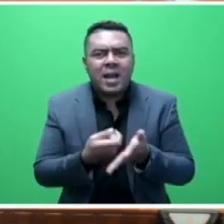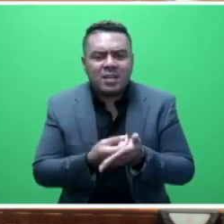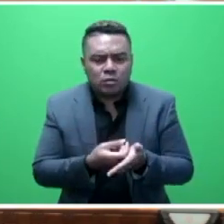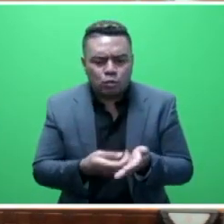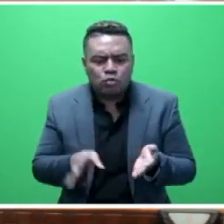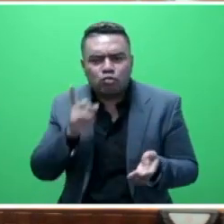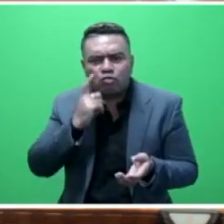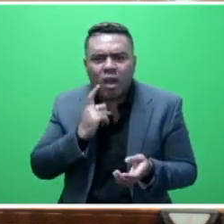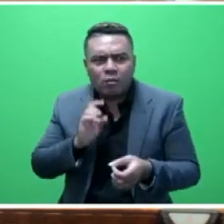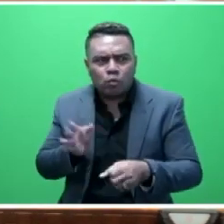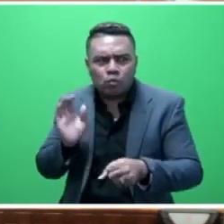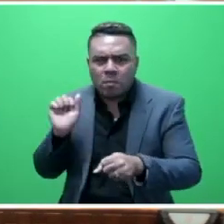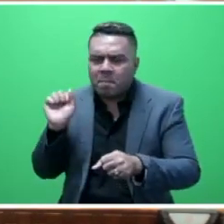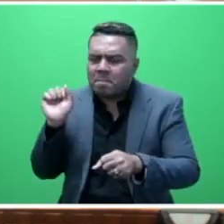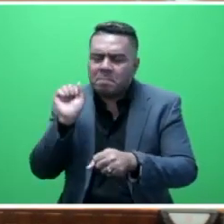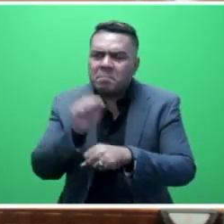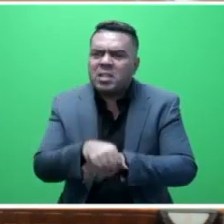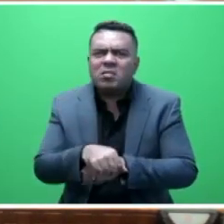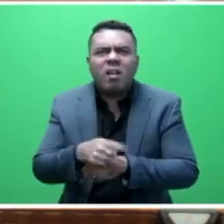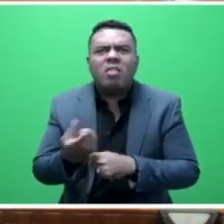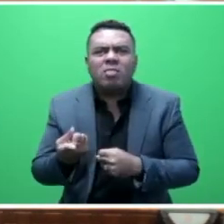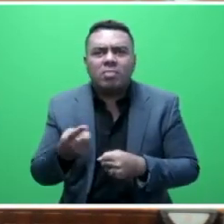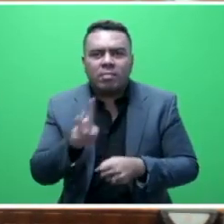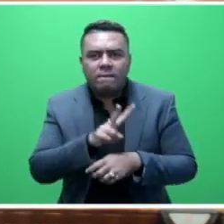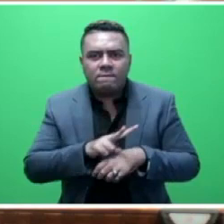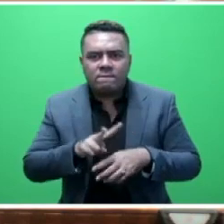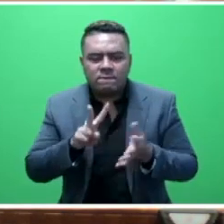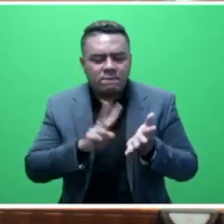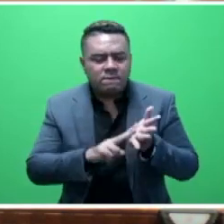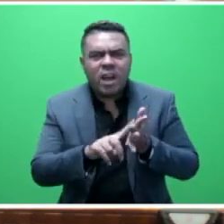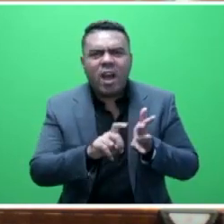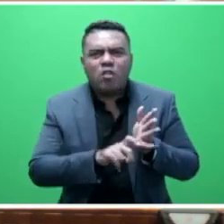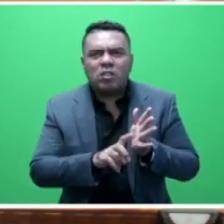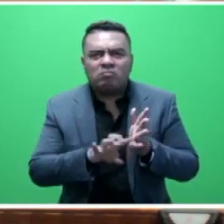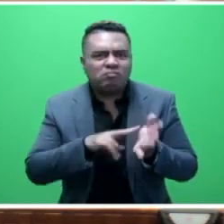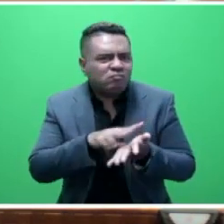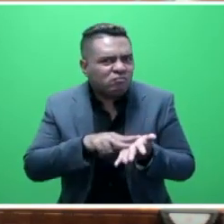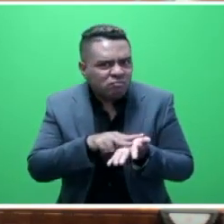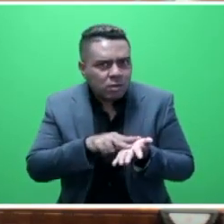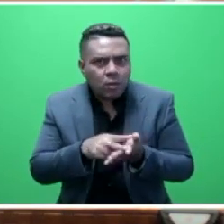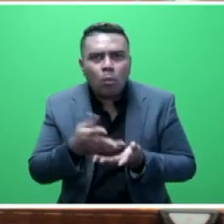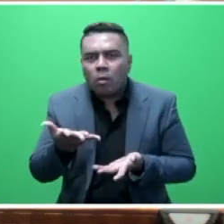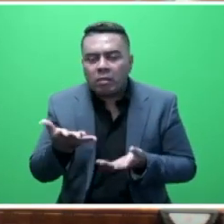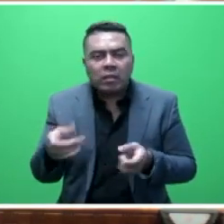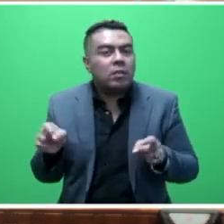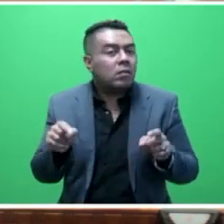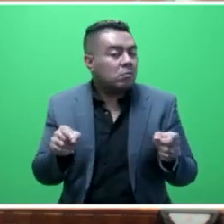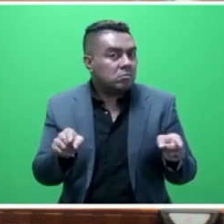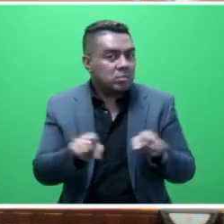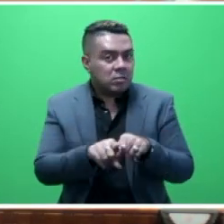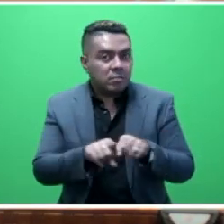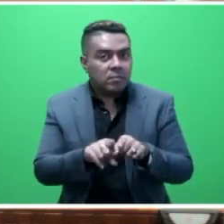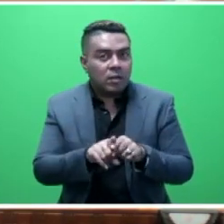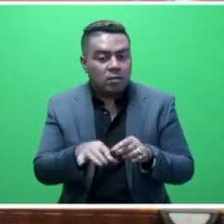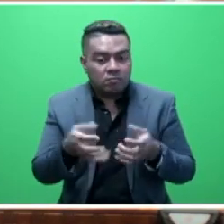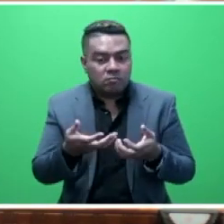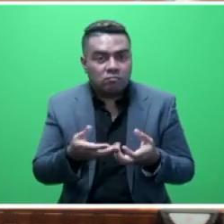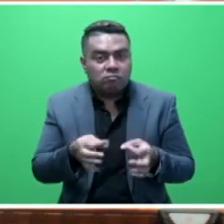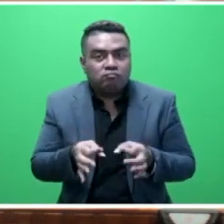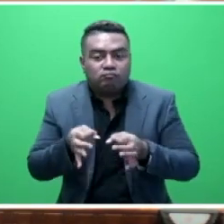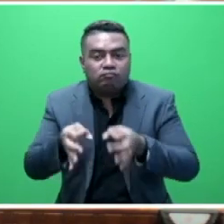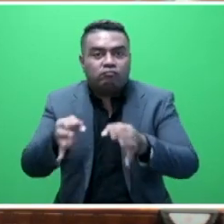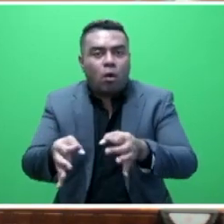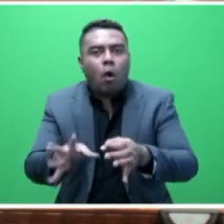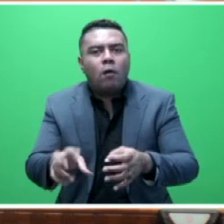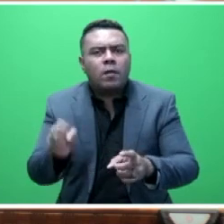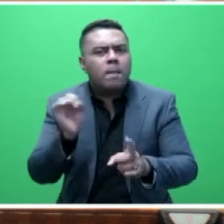historic financial blow. Of course, this meant a complete reordering of priorities and the postponement of some important